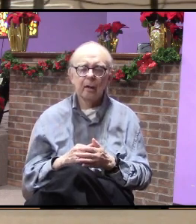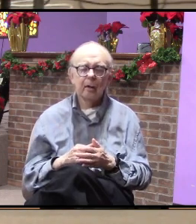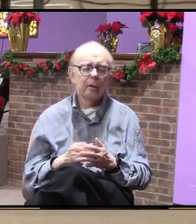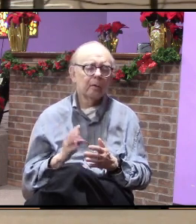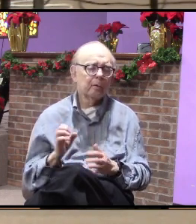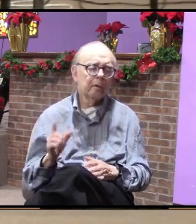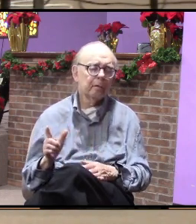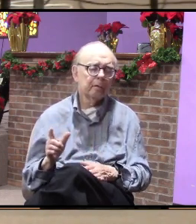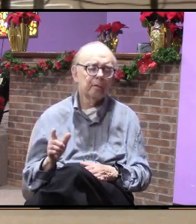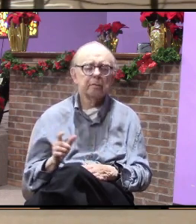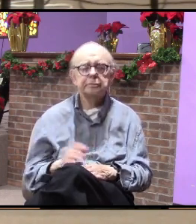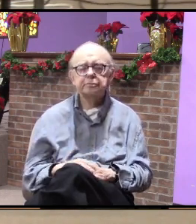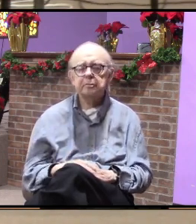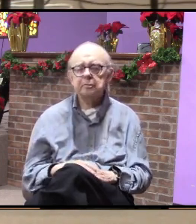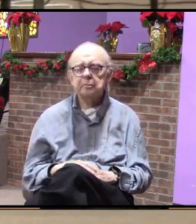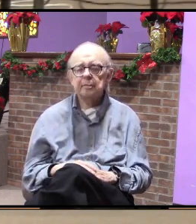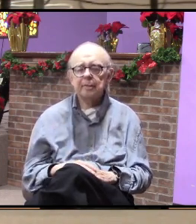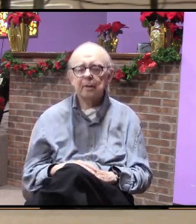Well,